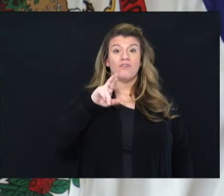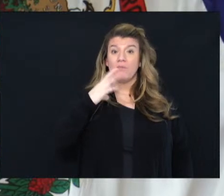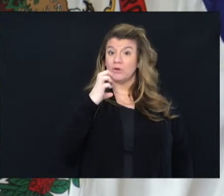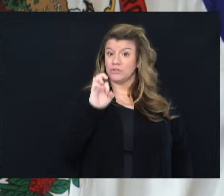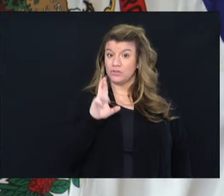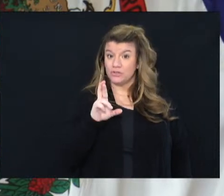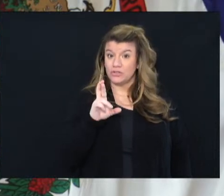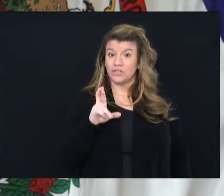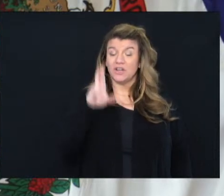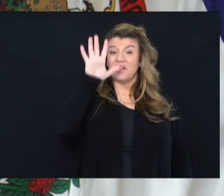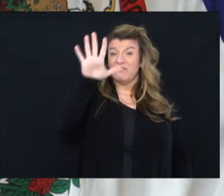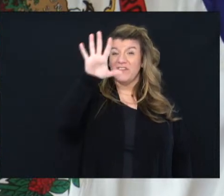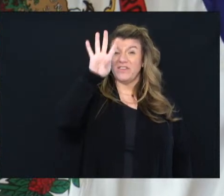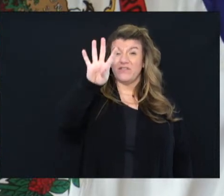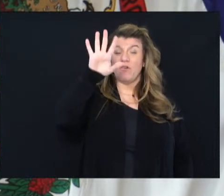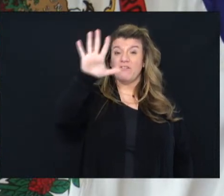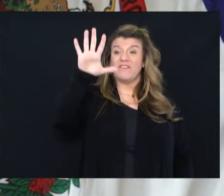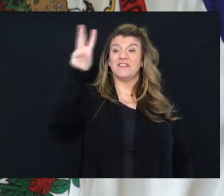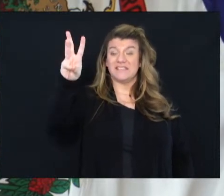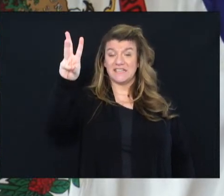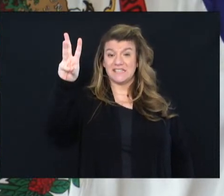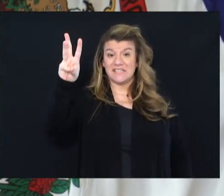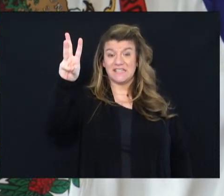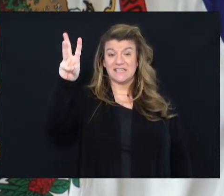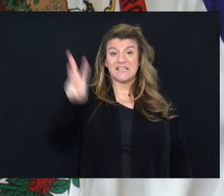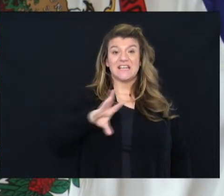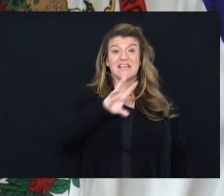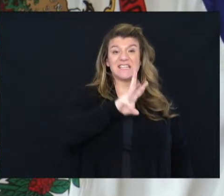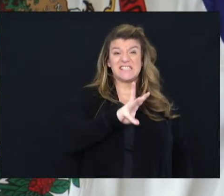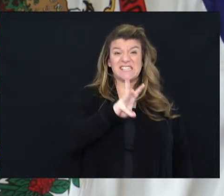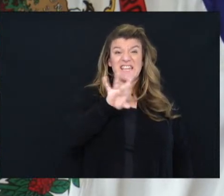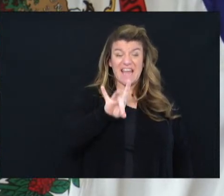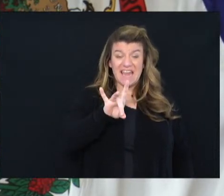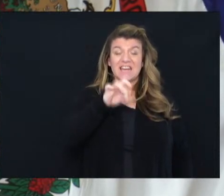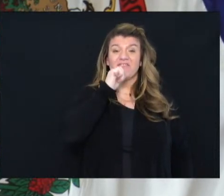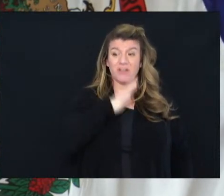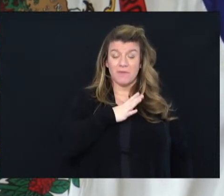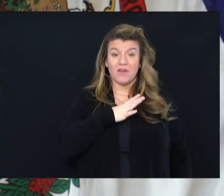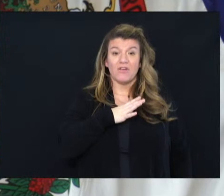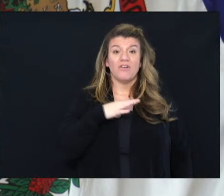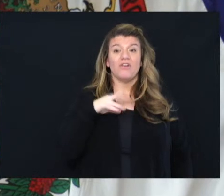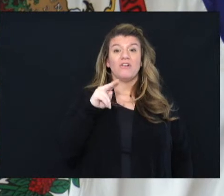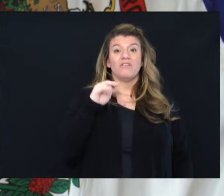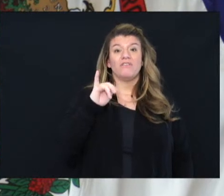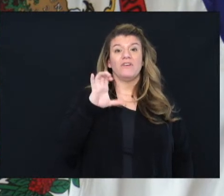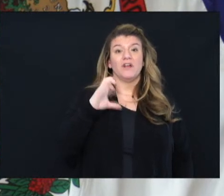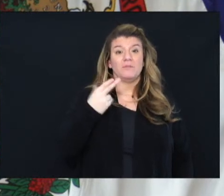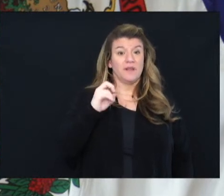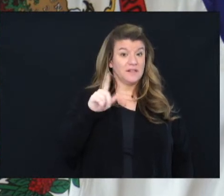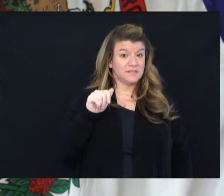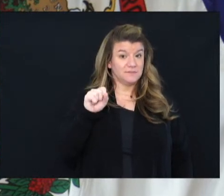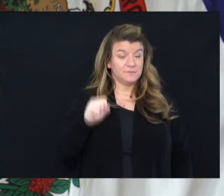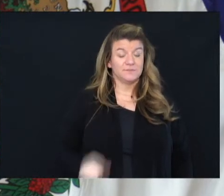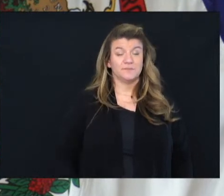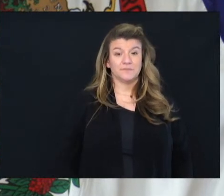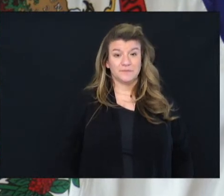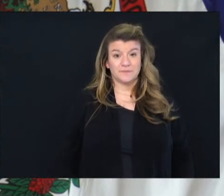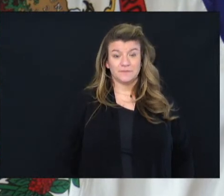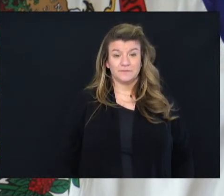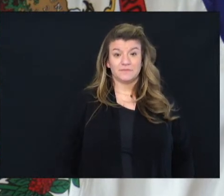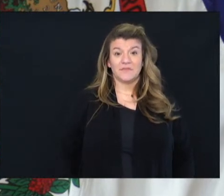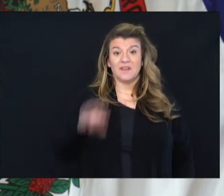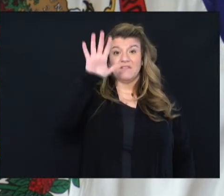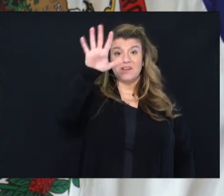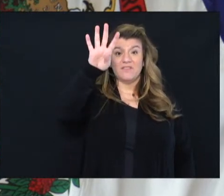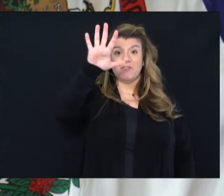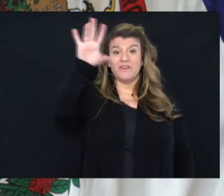County. The 5,456th death is a 68-year-old female from Nicholas County. The